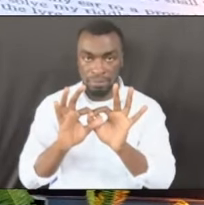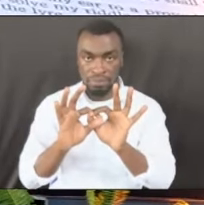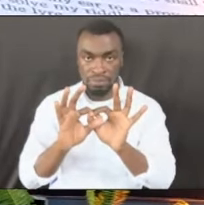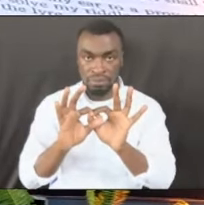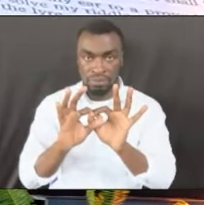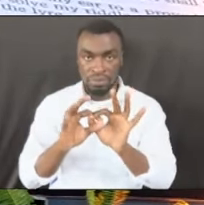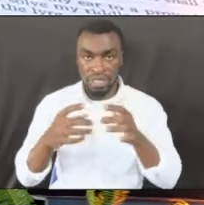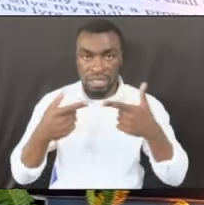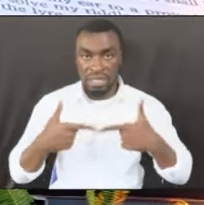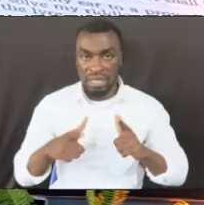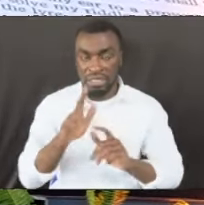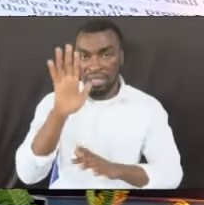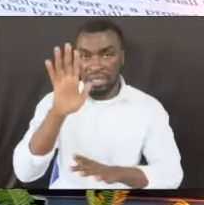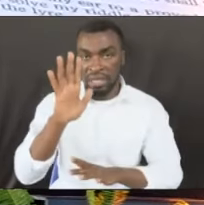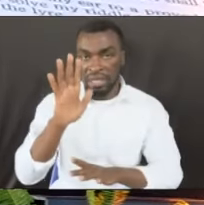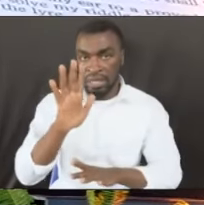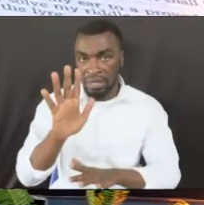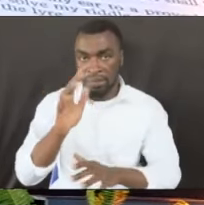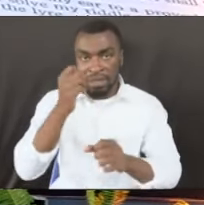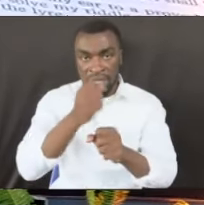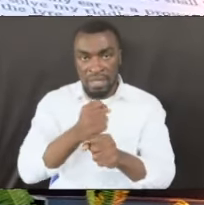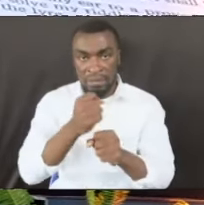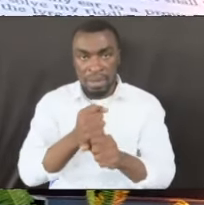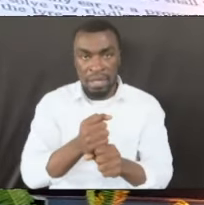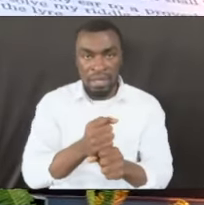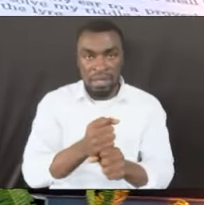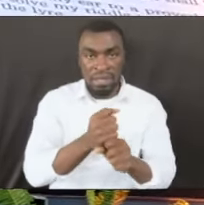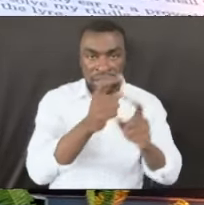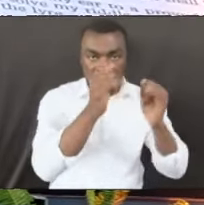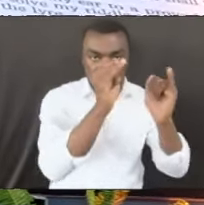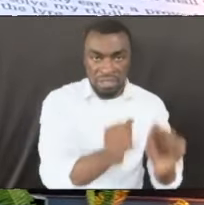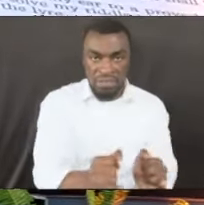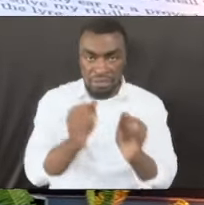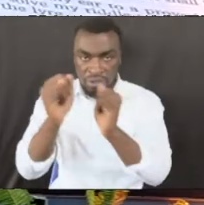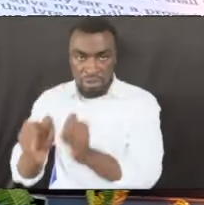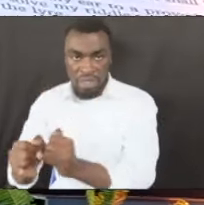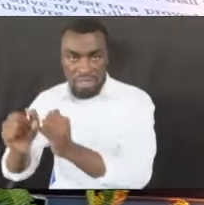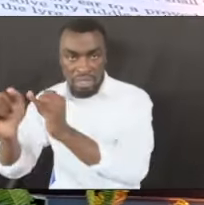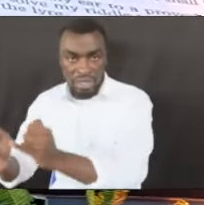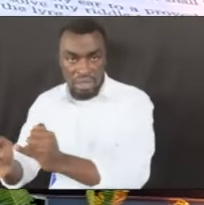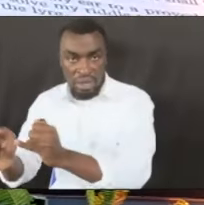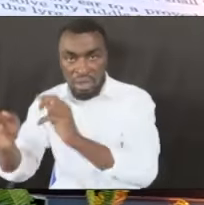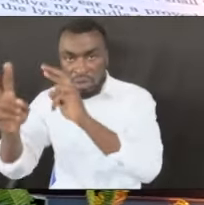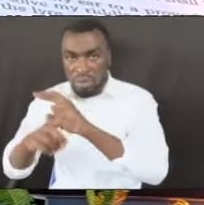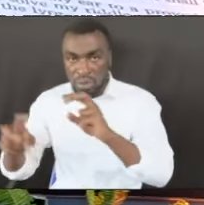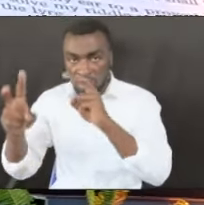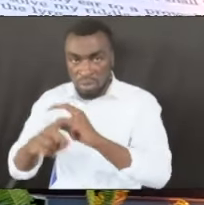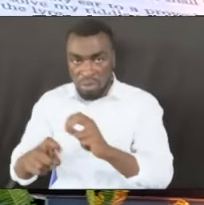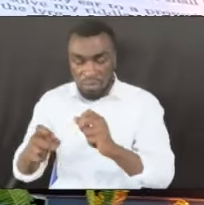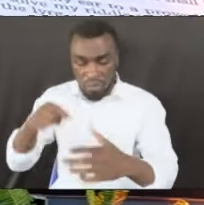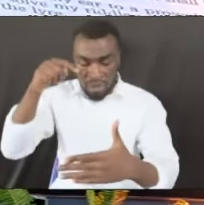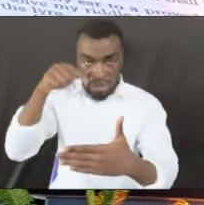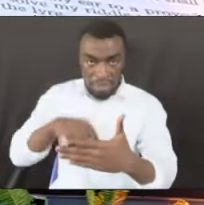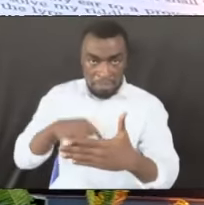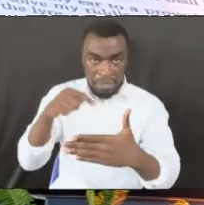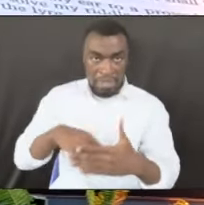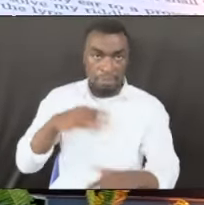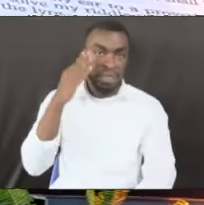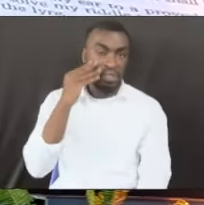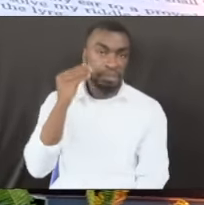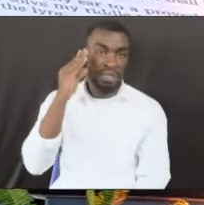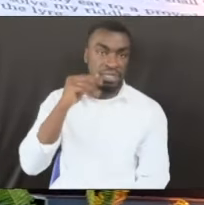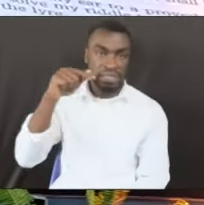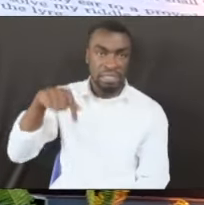Let him labor for them individually, endeavoring to arouse them to seek for a deeper experience